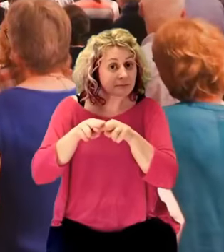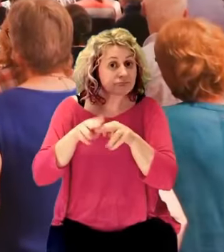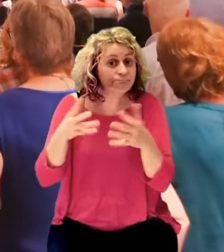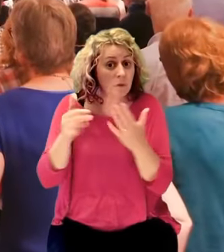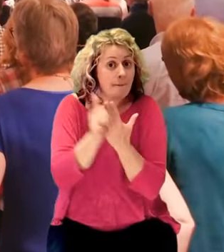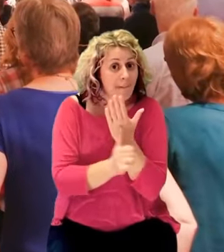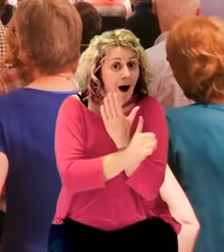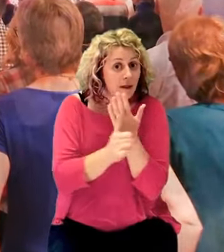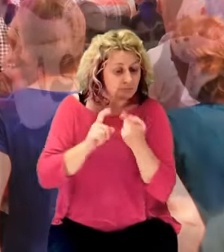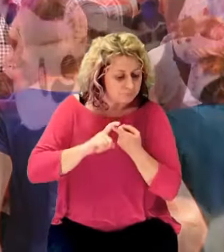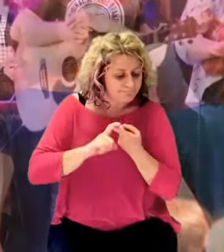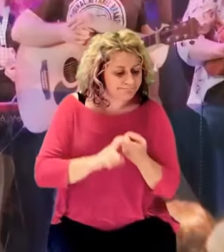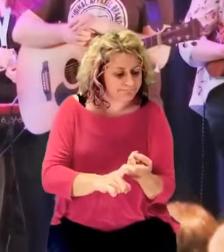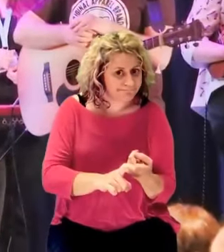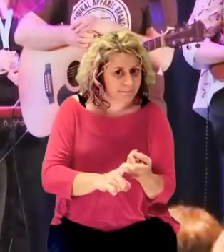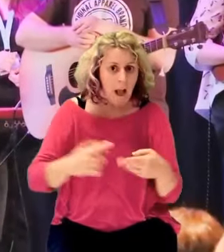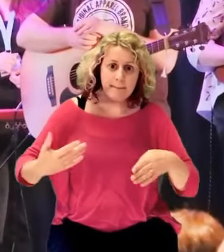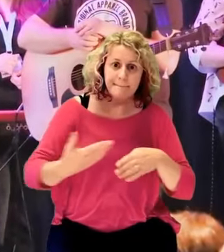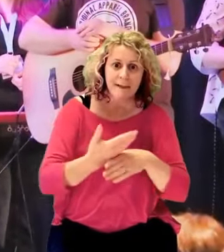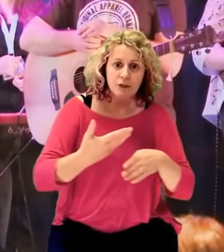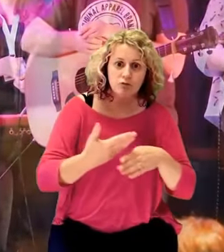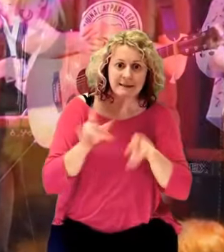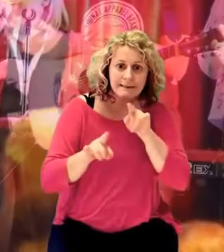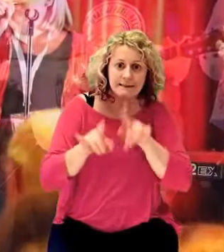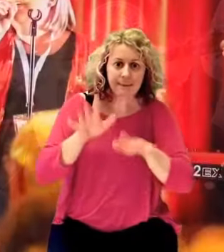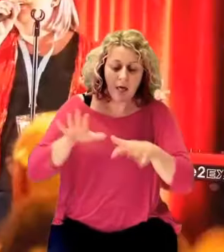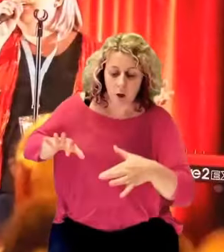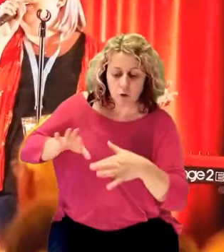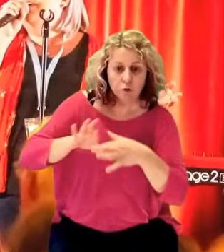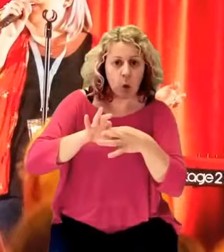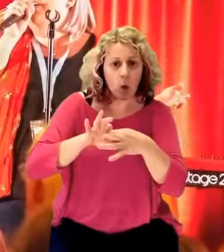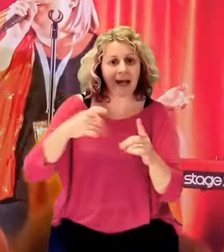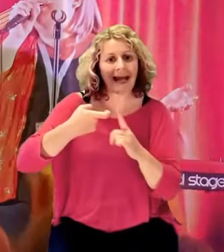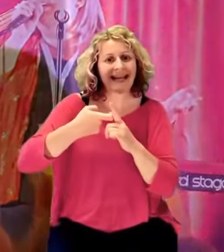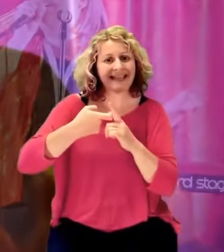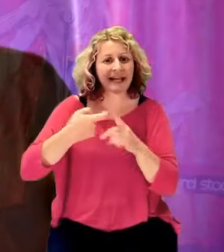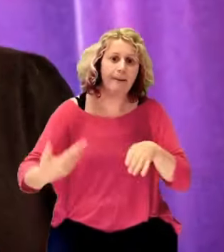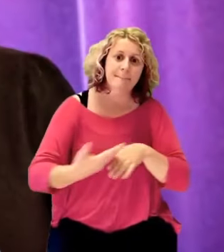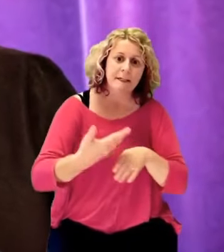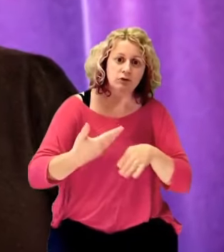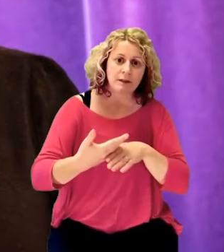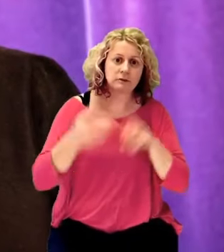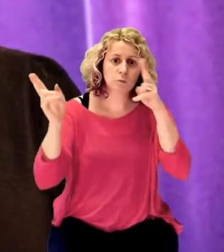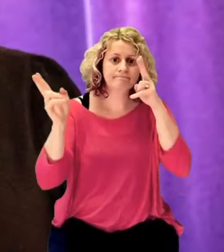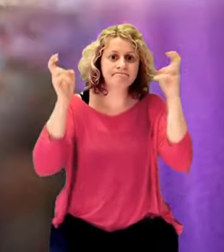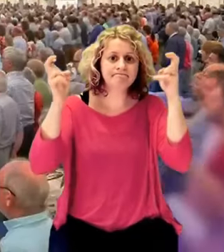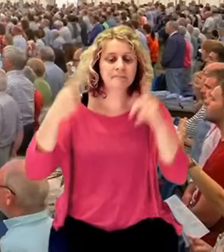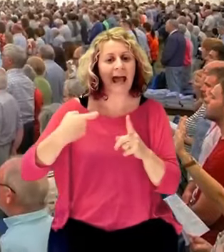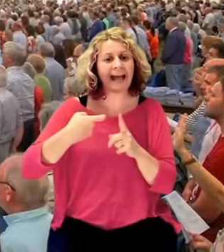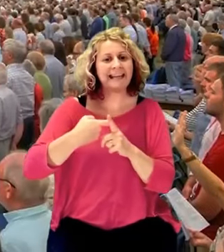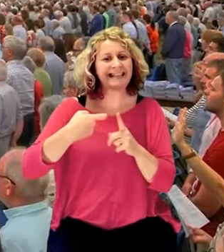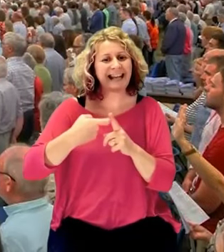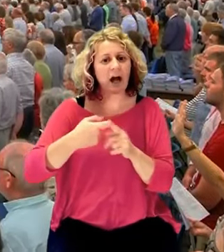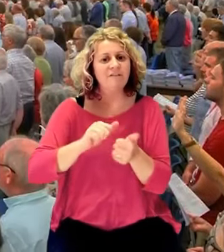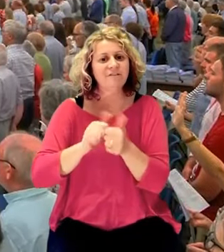biblical commitments, like-minded ministries and events have joined with Keswick Ministries to form the Keswick Fellowship.